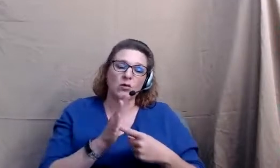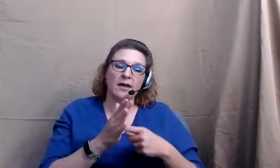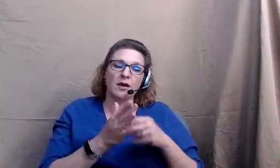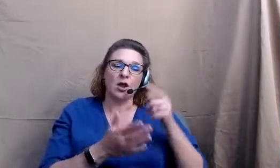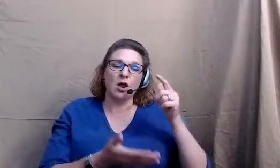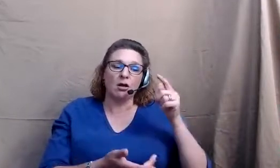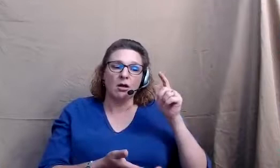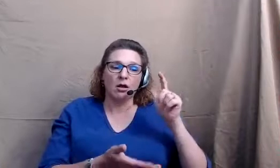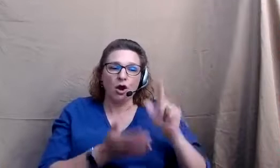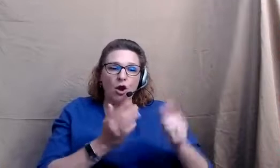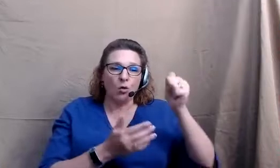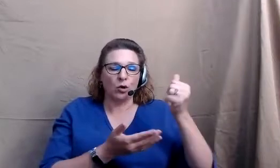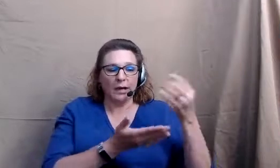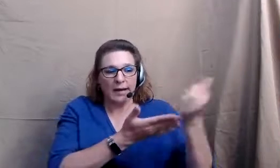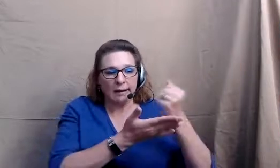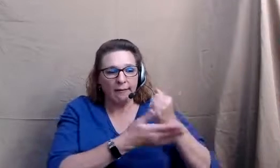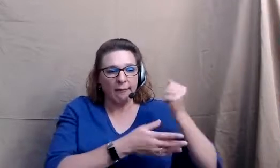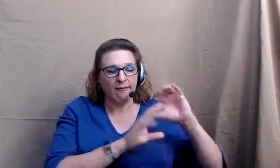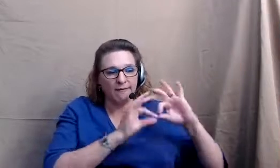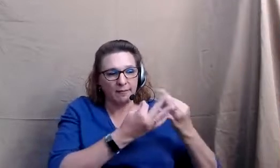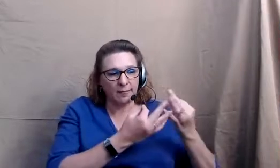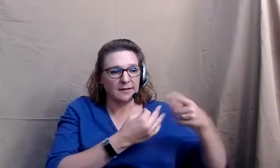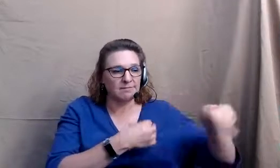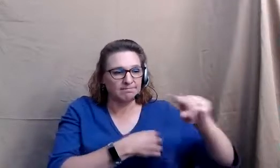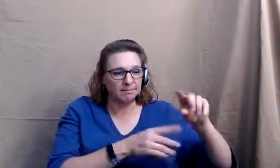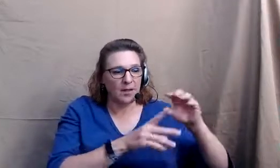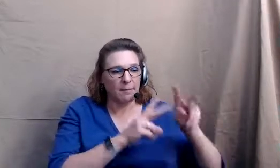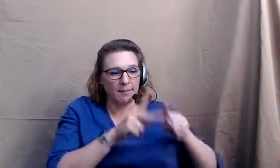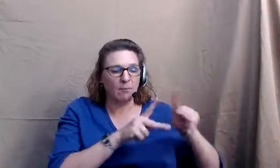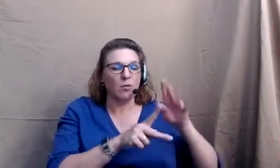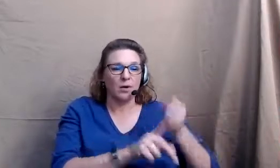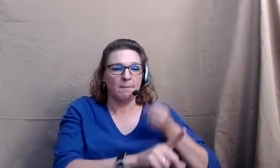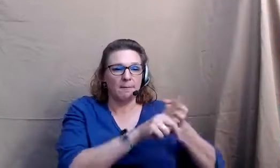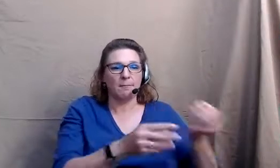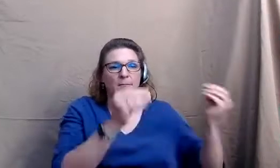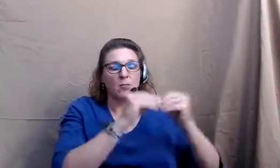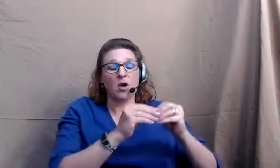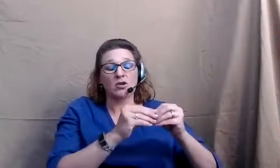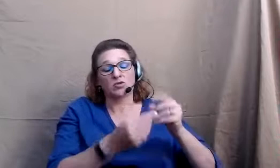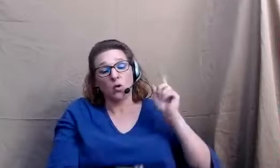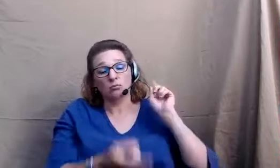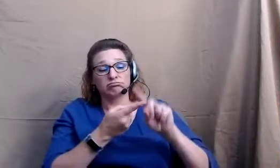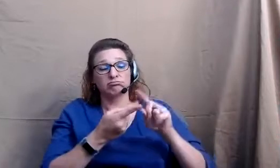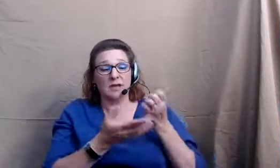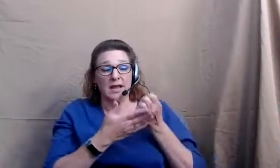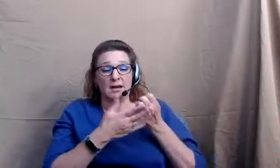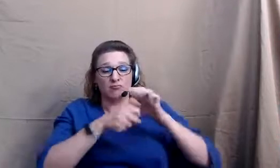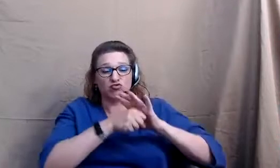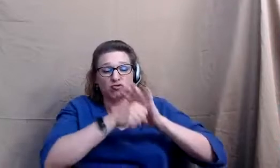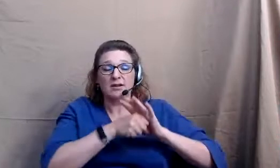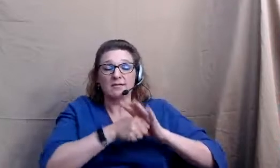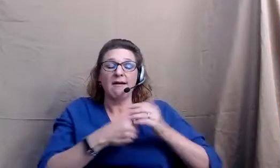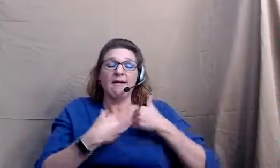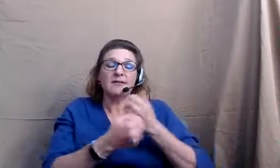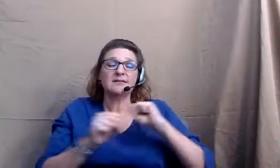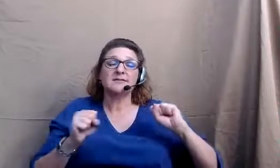the strain that comes with economic anxiety, economic stress is absolutely an essential part of this. Having that safety net means